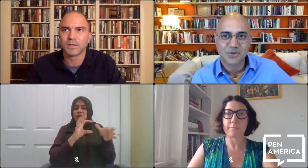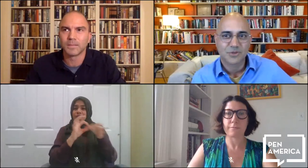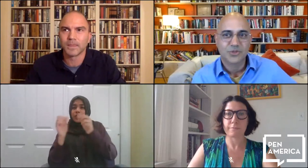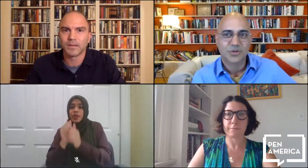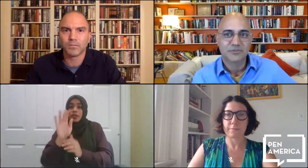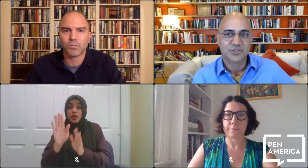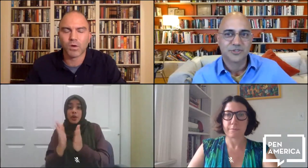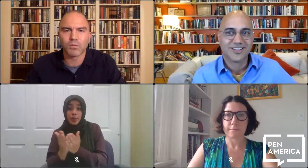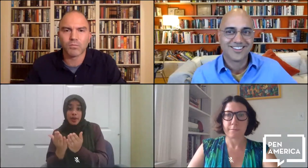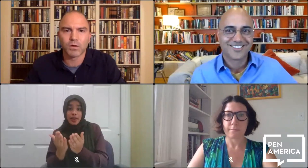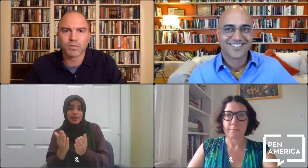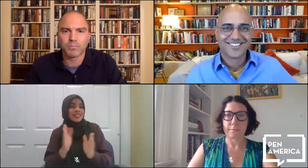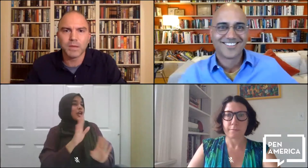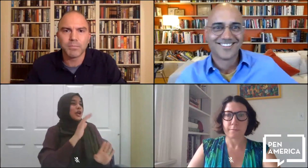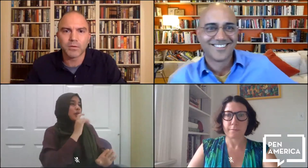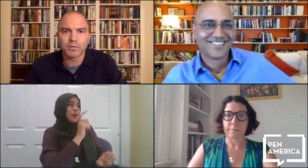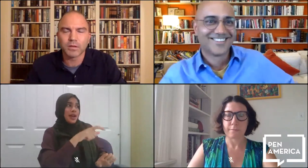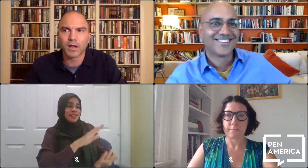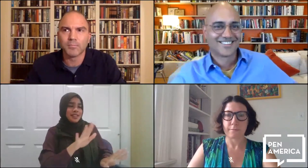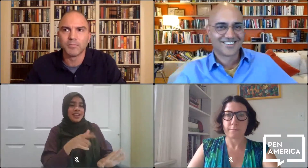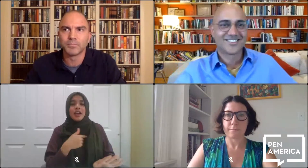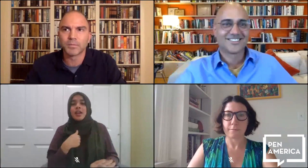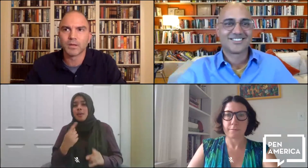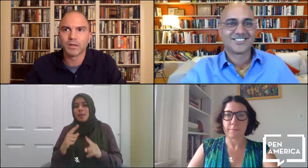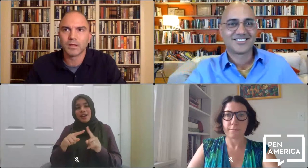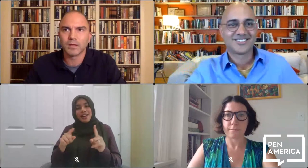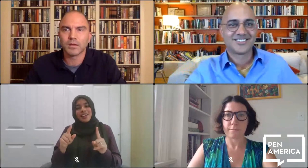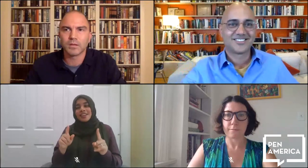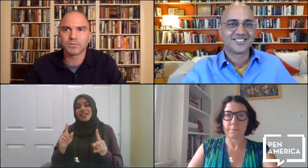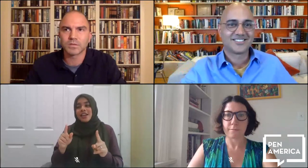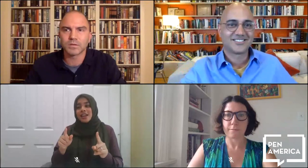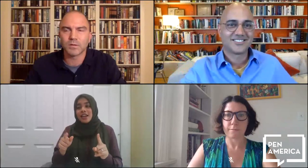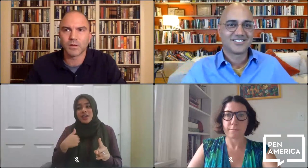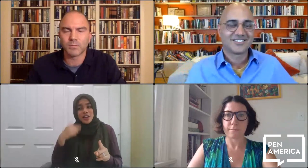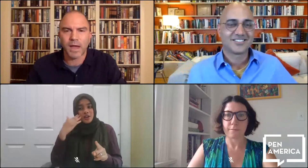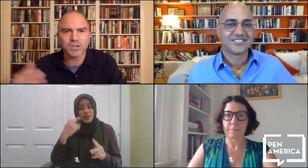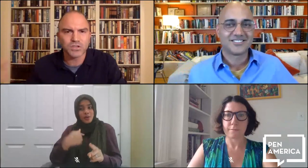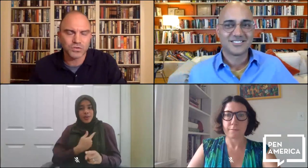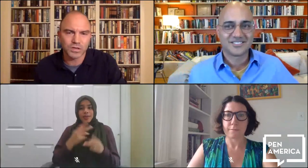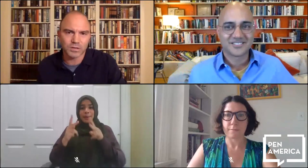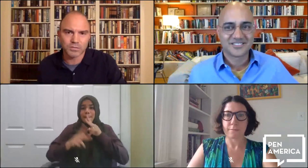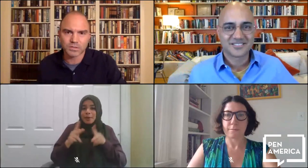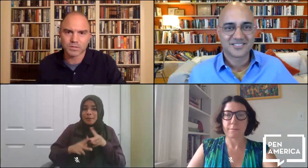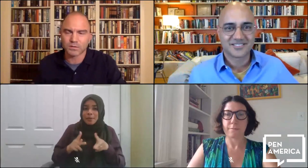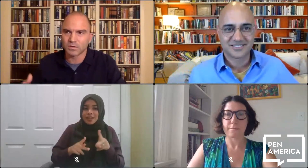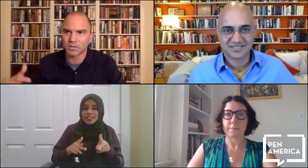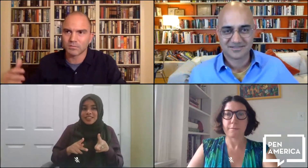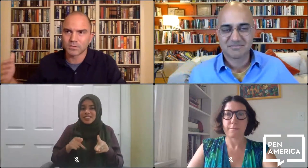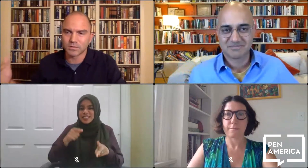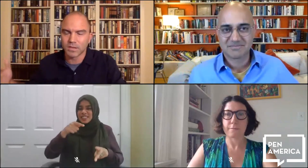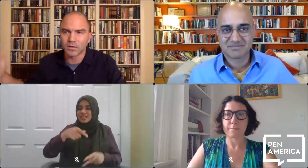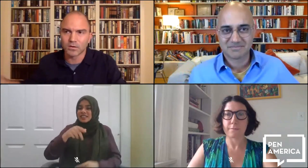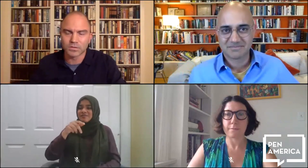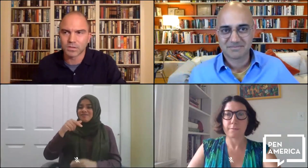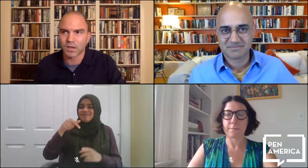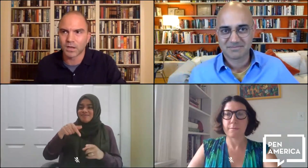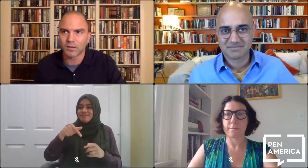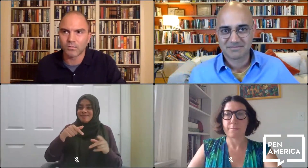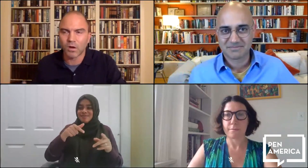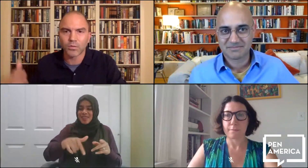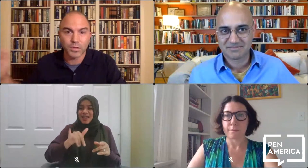that where are the people? This was a pageantry. It was